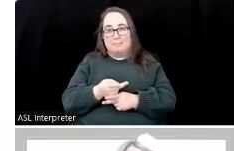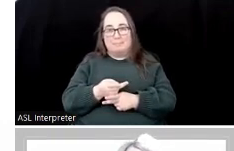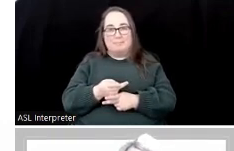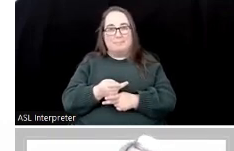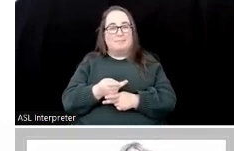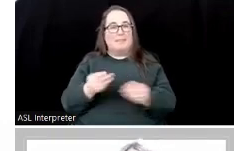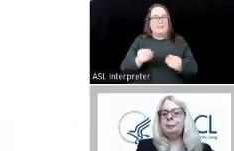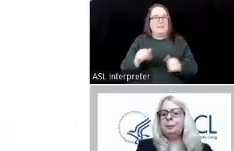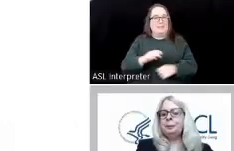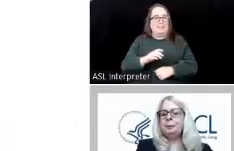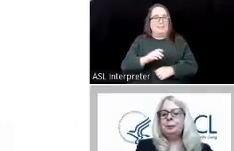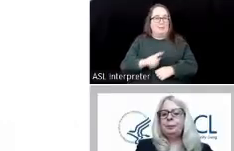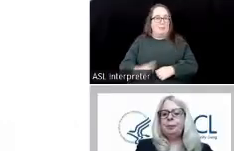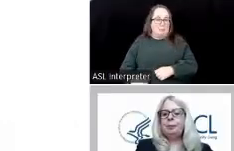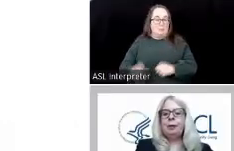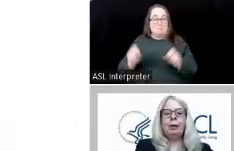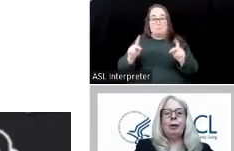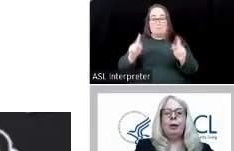landlords. Next slide.